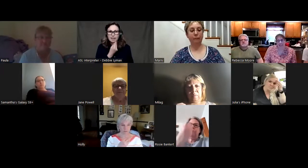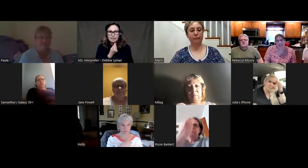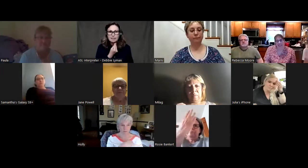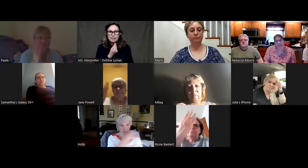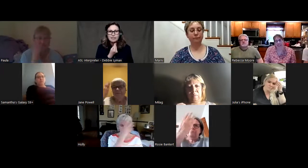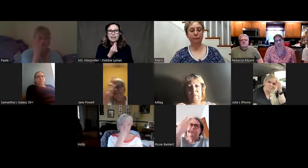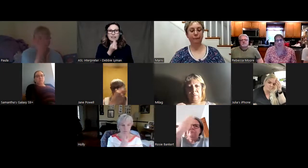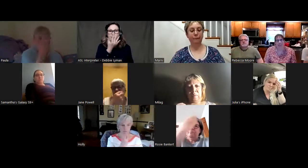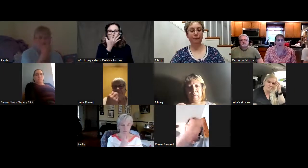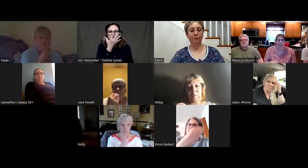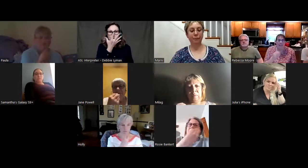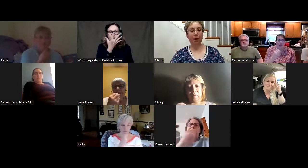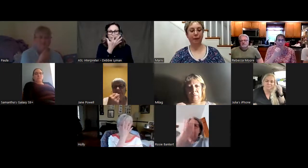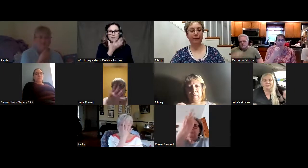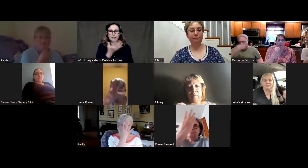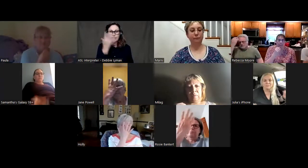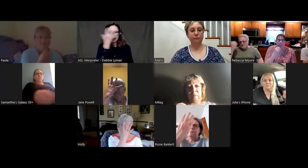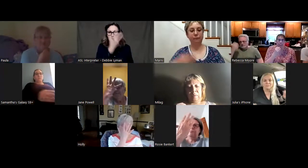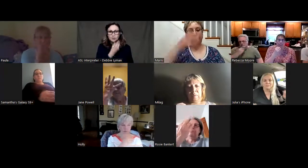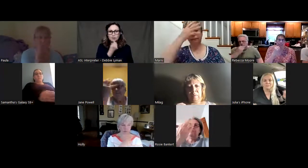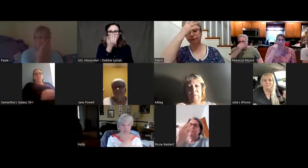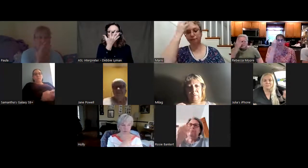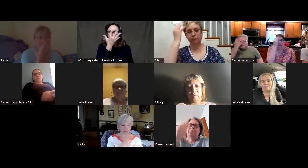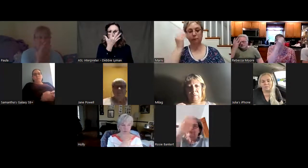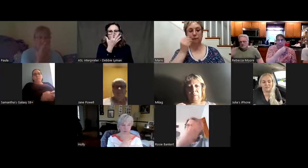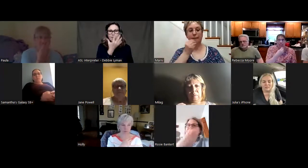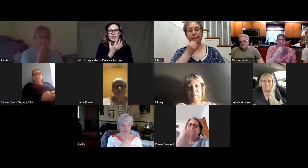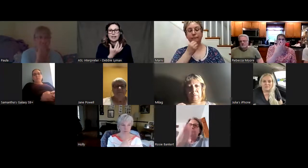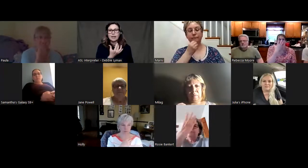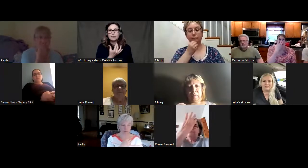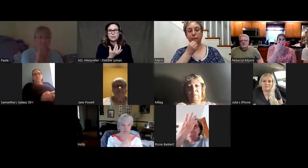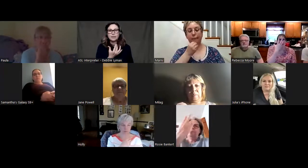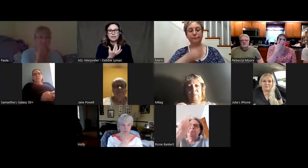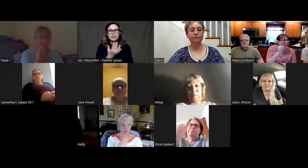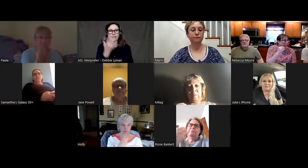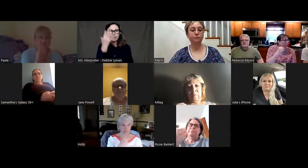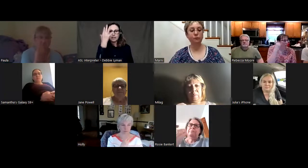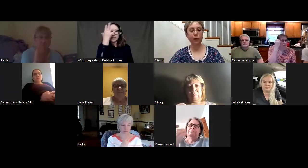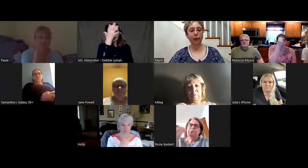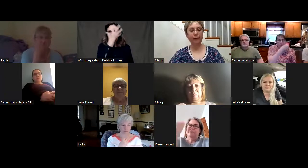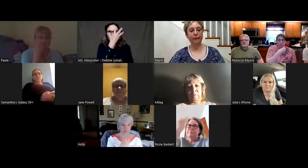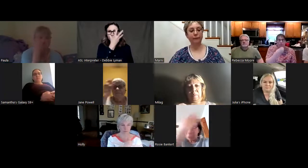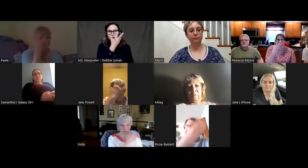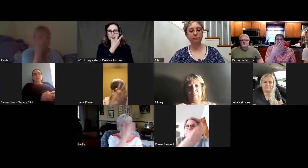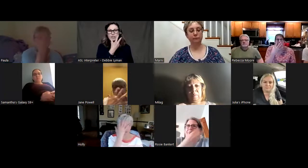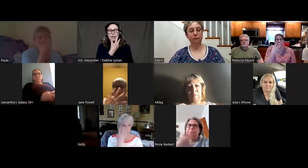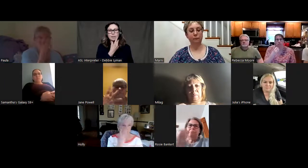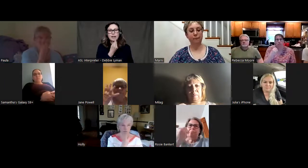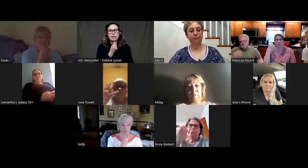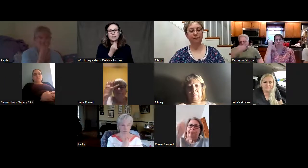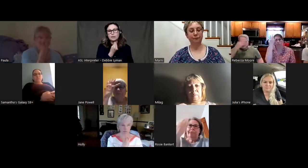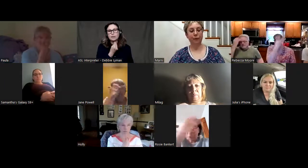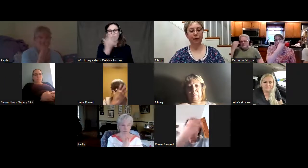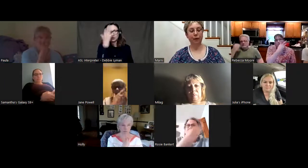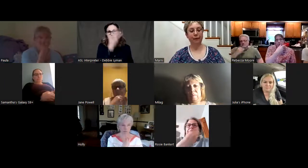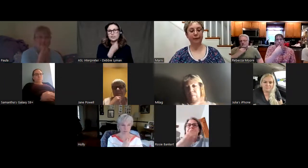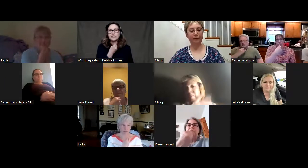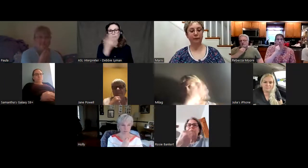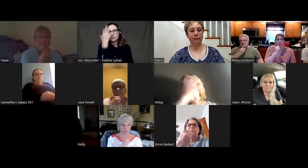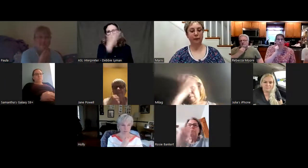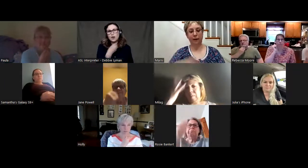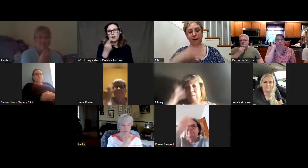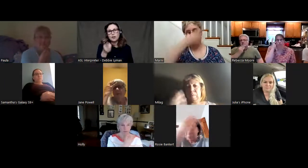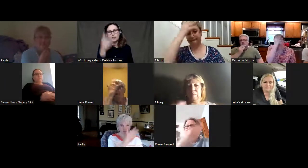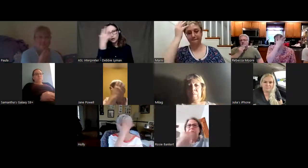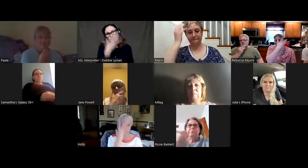your hand and then you open it. That's beautiful. And pretty is you just come down and you close, you just